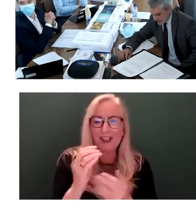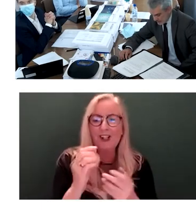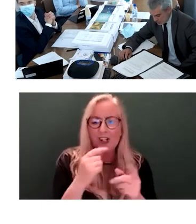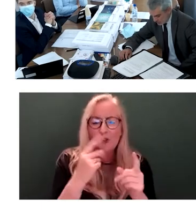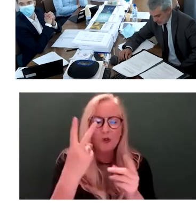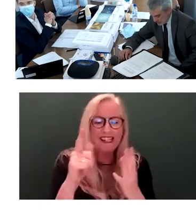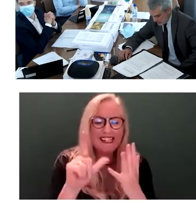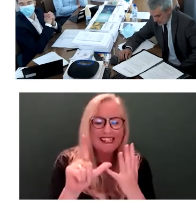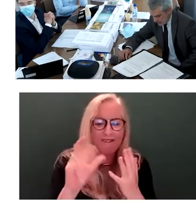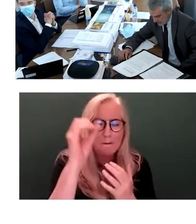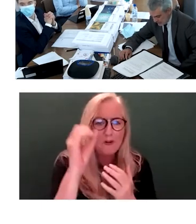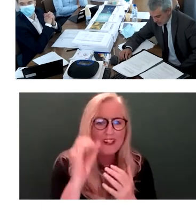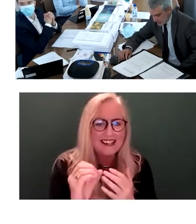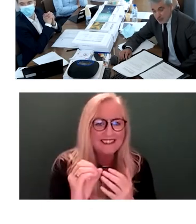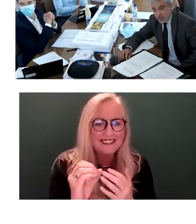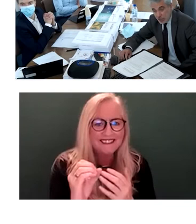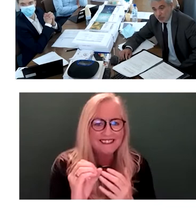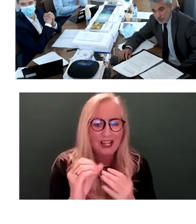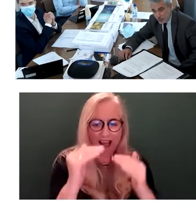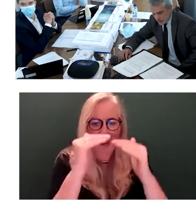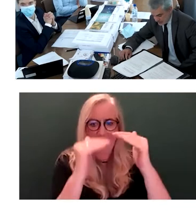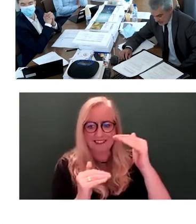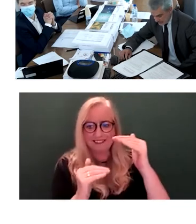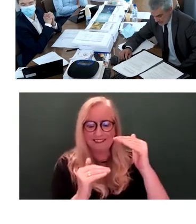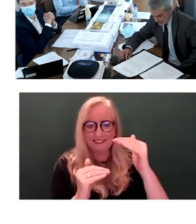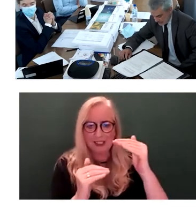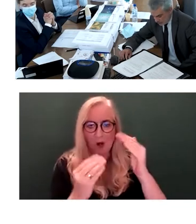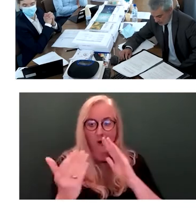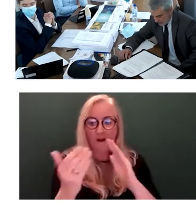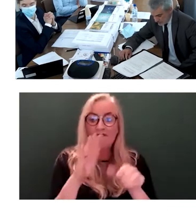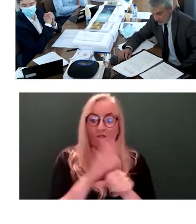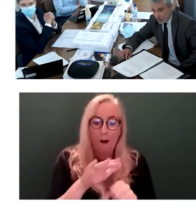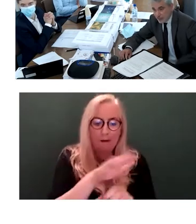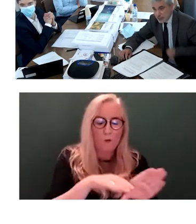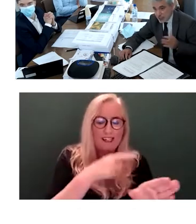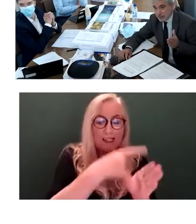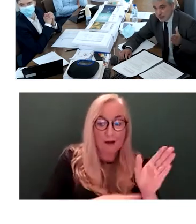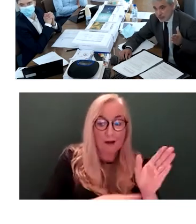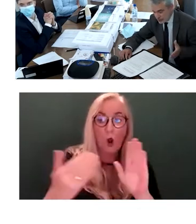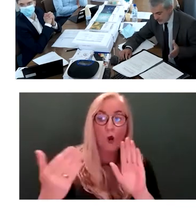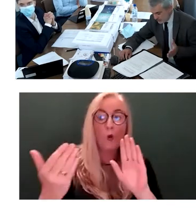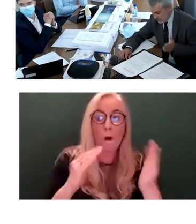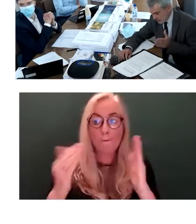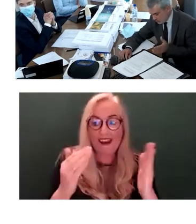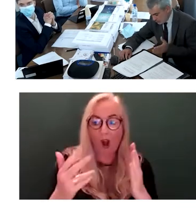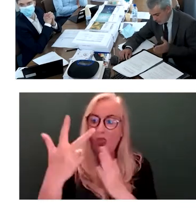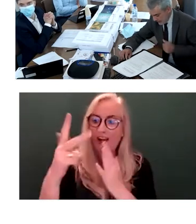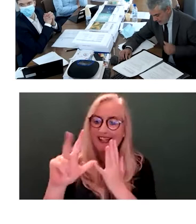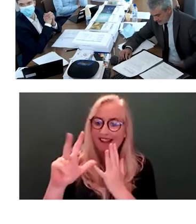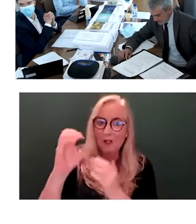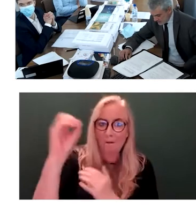27 percentage point reduction among people with disability, compared from a change from 38%